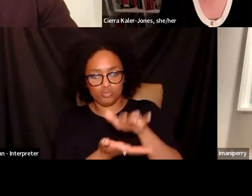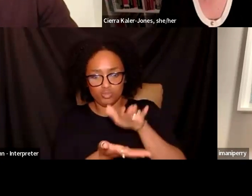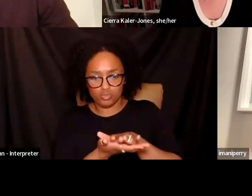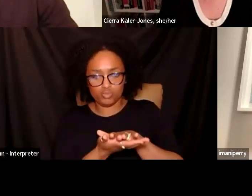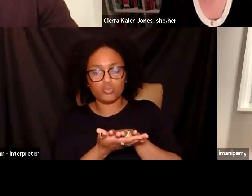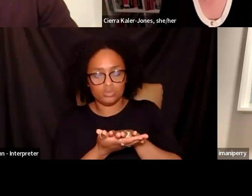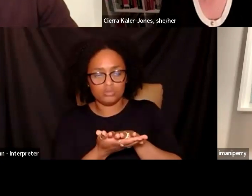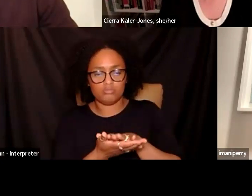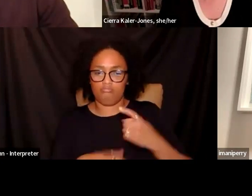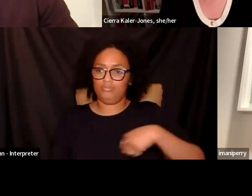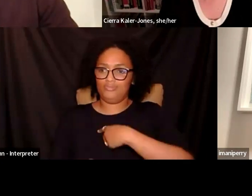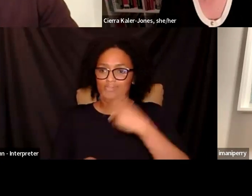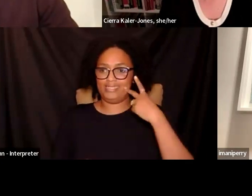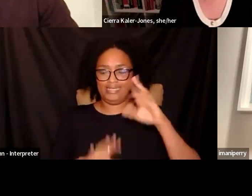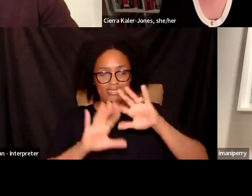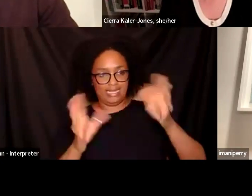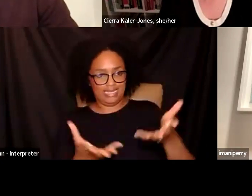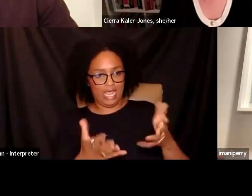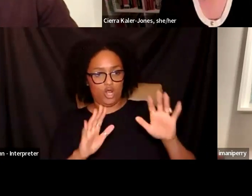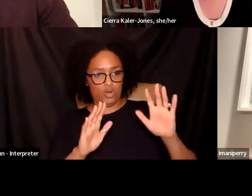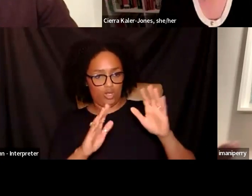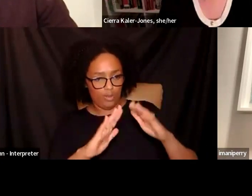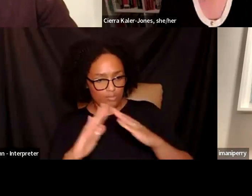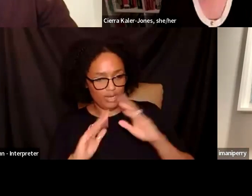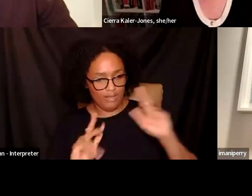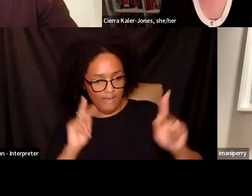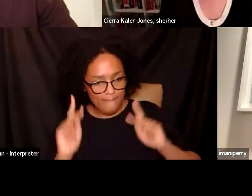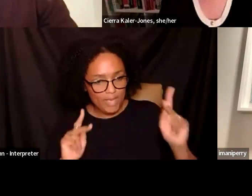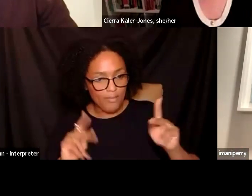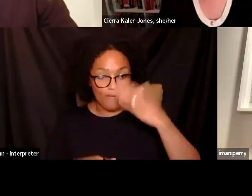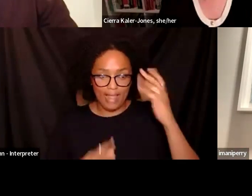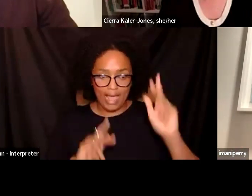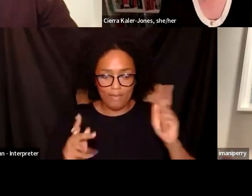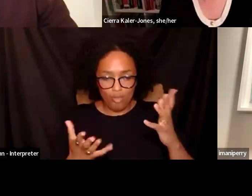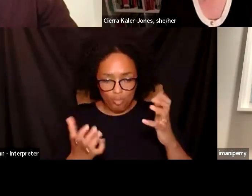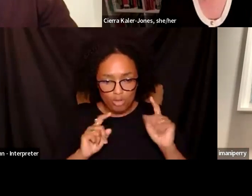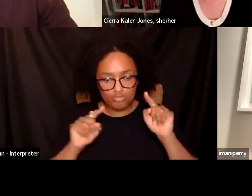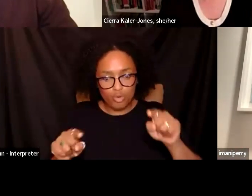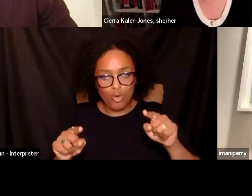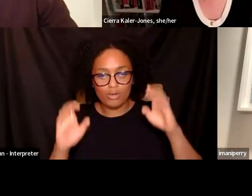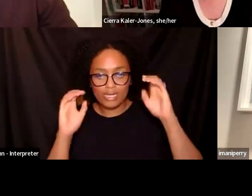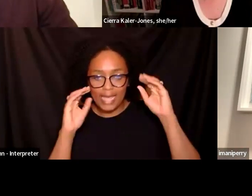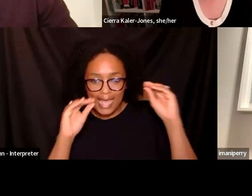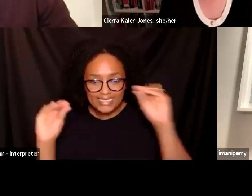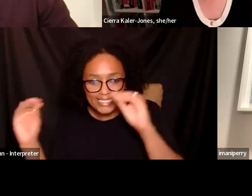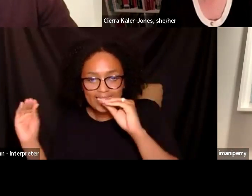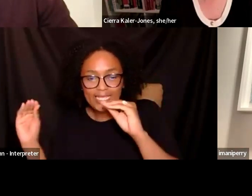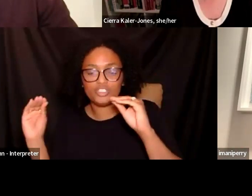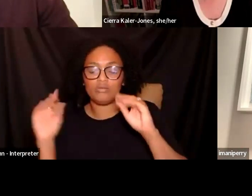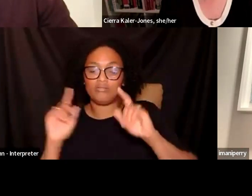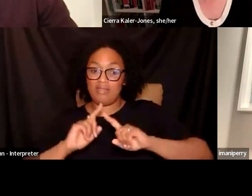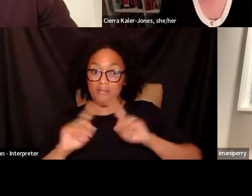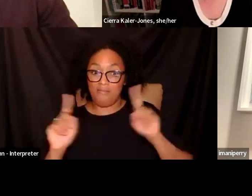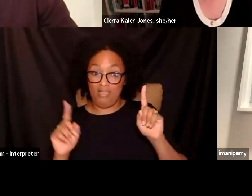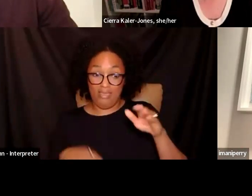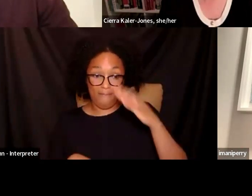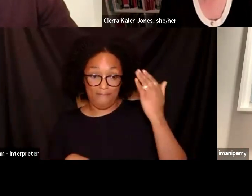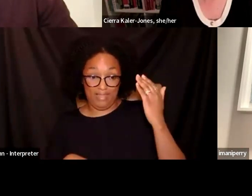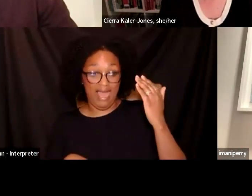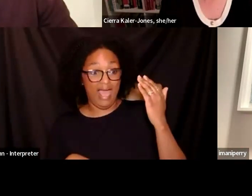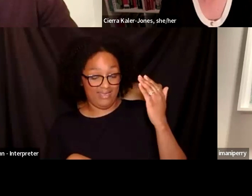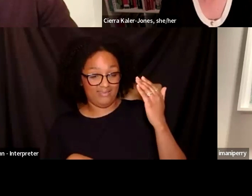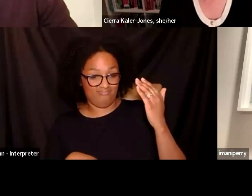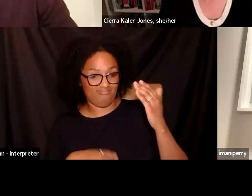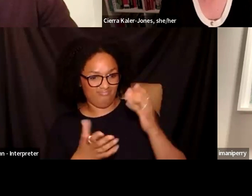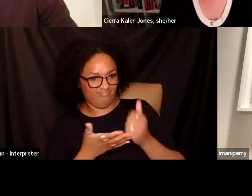an entire community of people. Black folks are all trying to go to be educated, but the Black professional class is overwhelmingly educators.